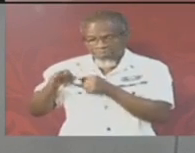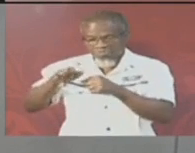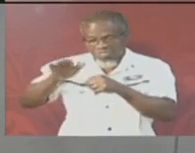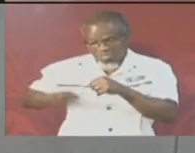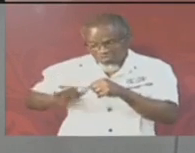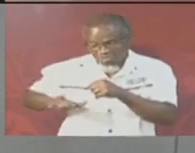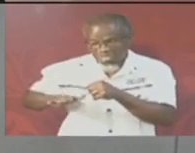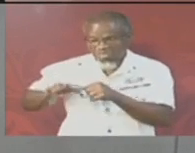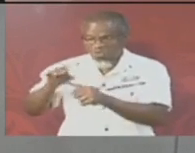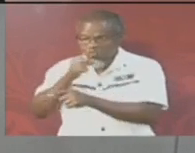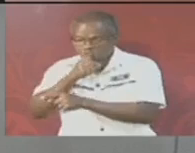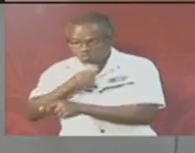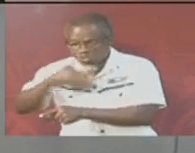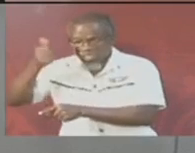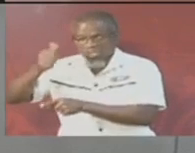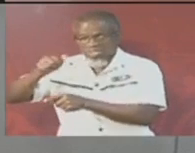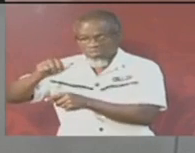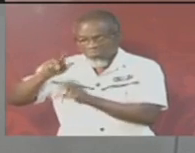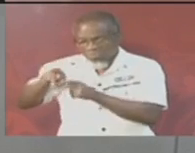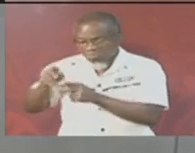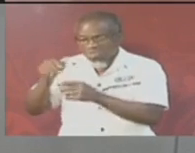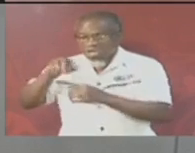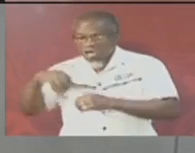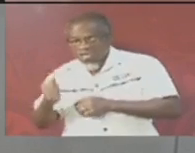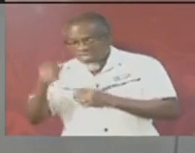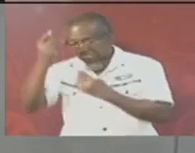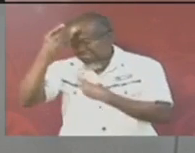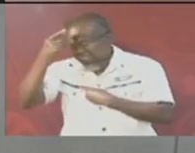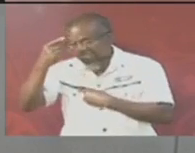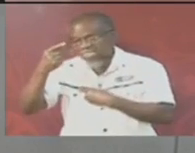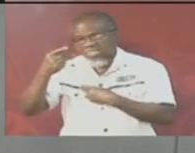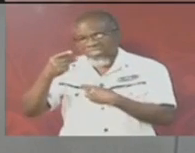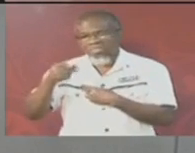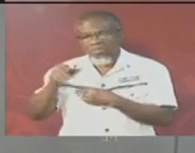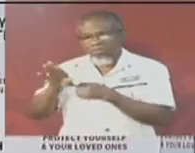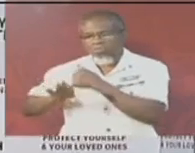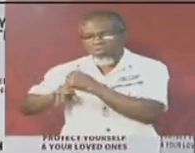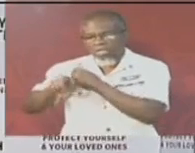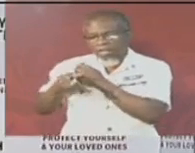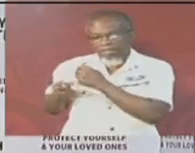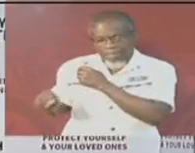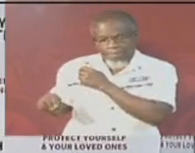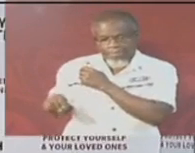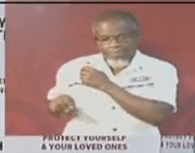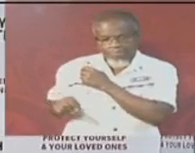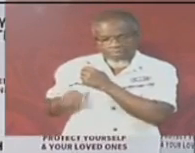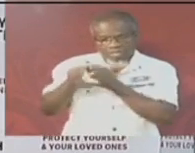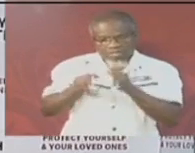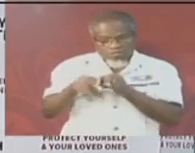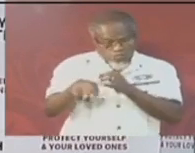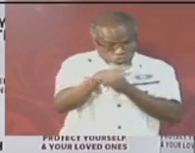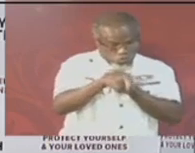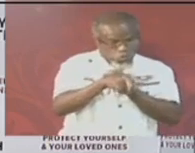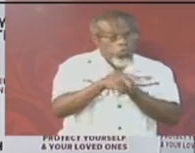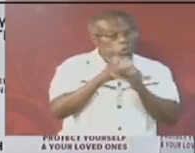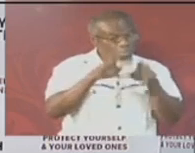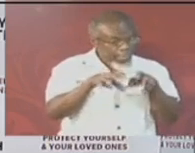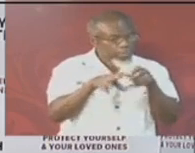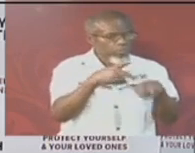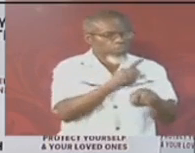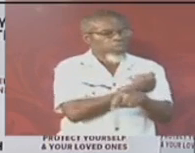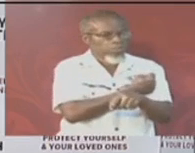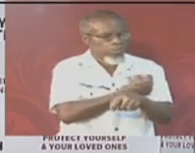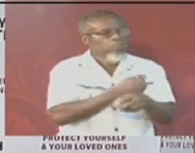we can form that protective herd among our vulnerable population. Thank you very much, CMO. We now move